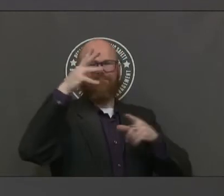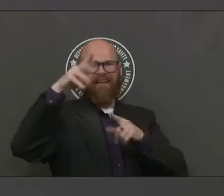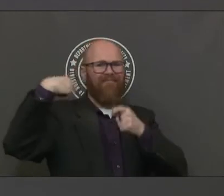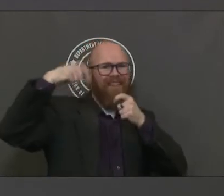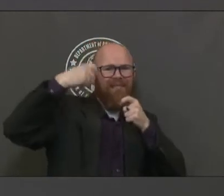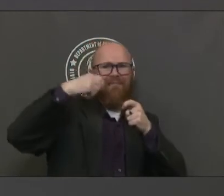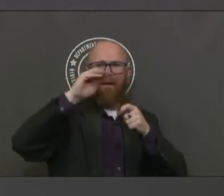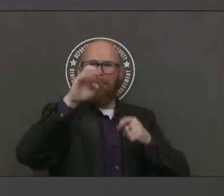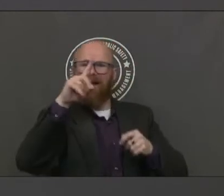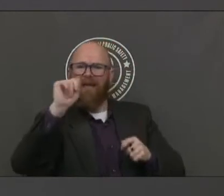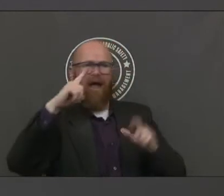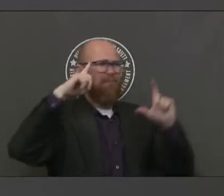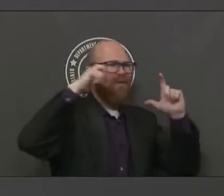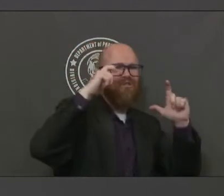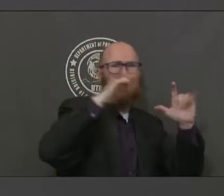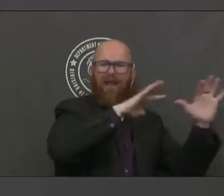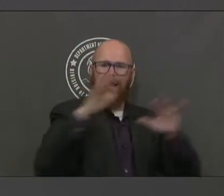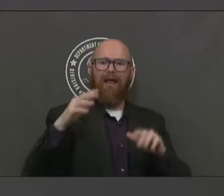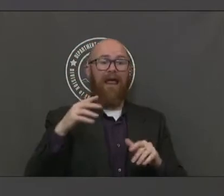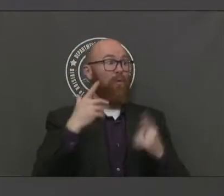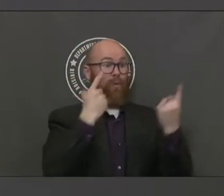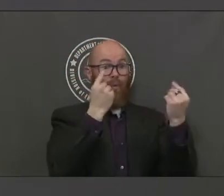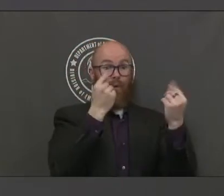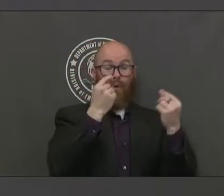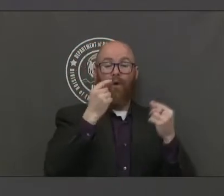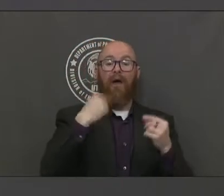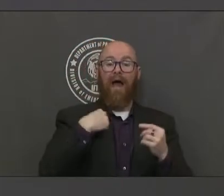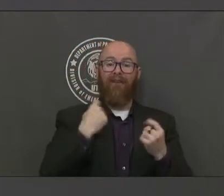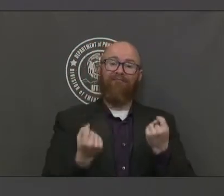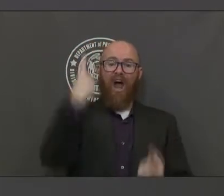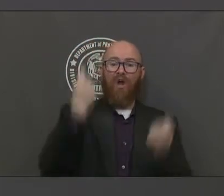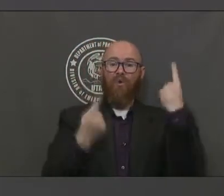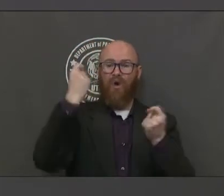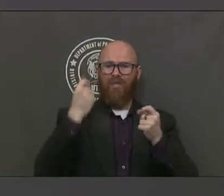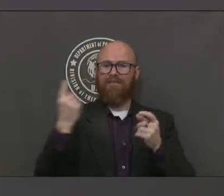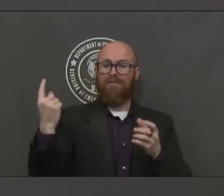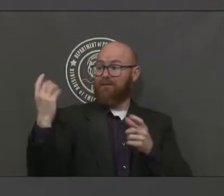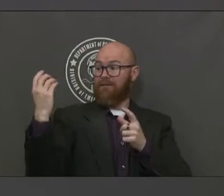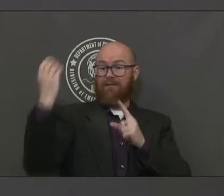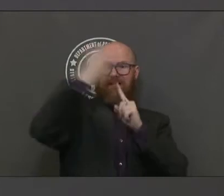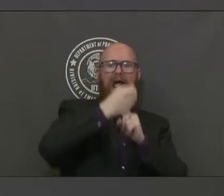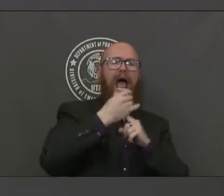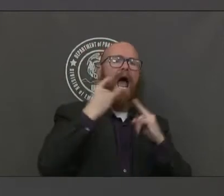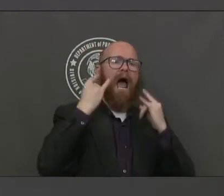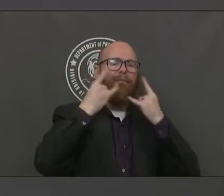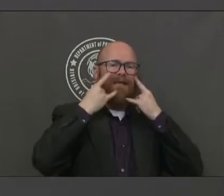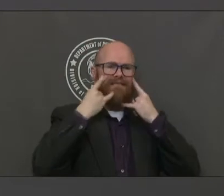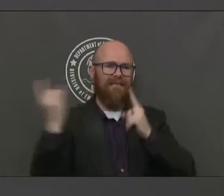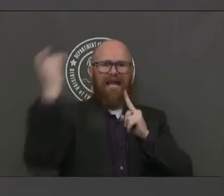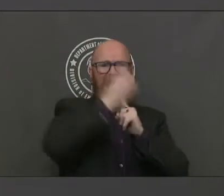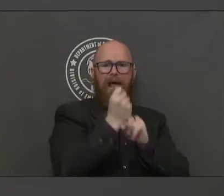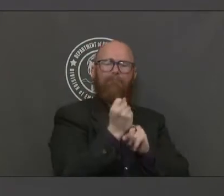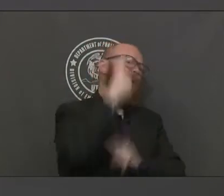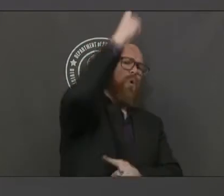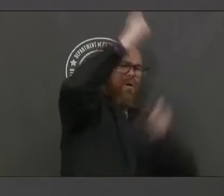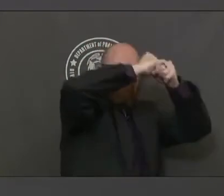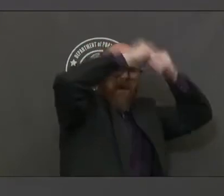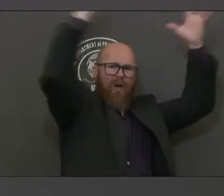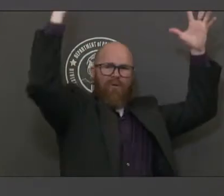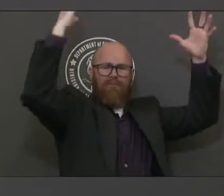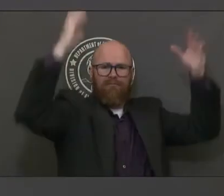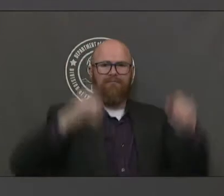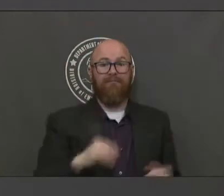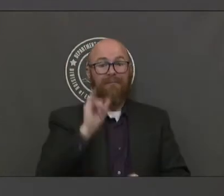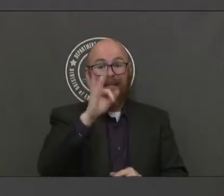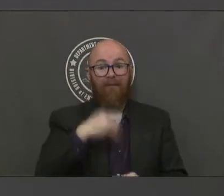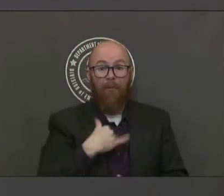excited, and we're going to put these in the fireworks and blow them up or burn them or something. I don't know what, we're going to do something, but if I'm wrong, then I'll